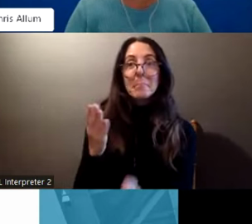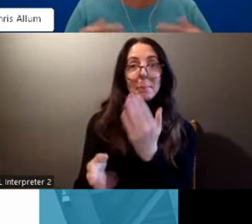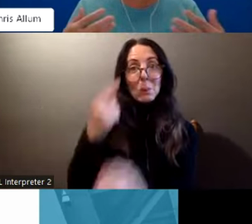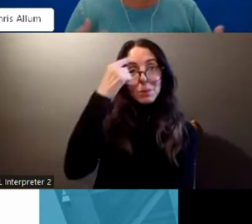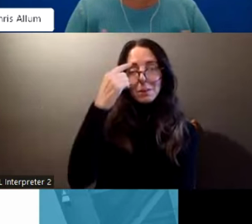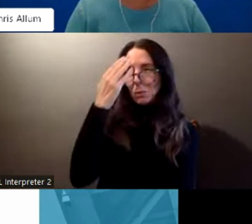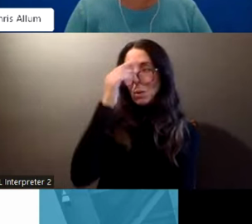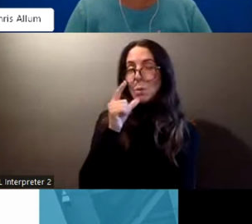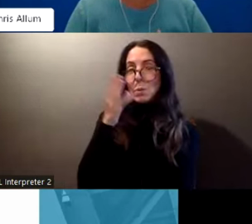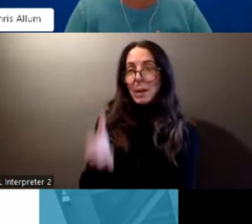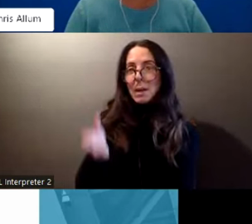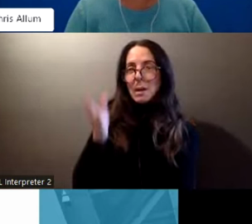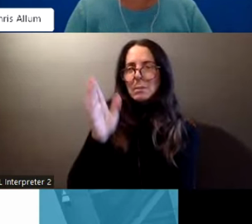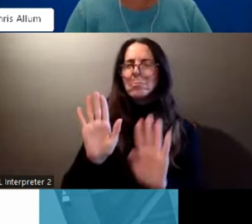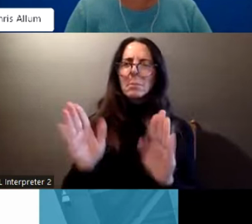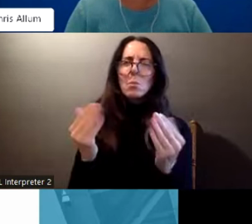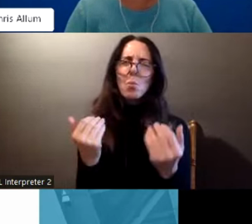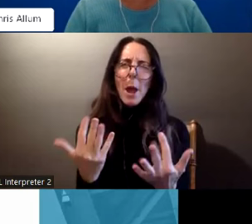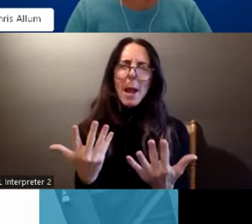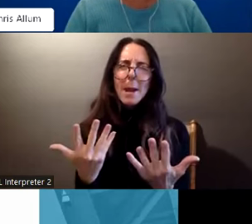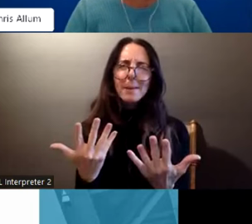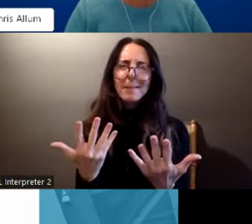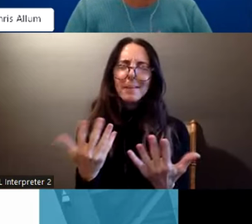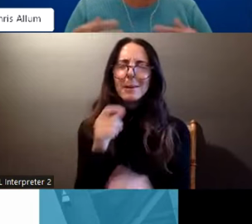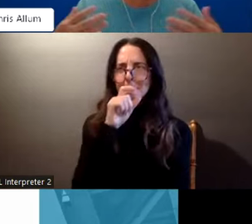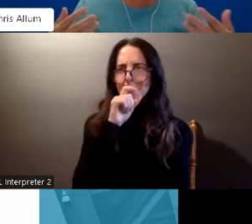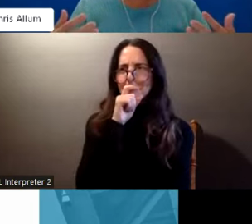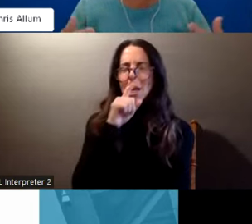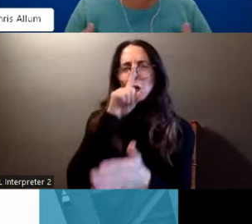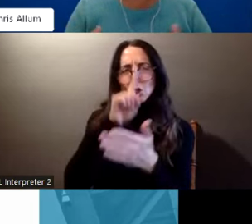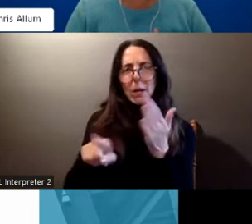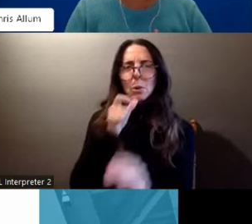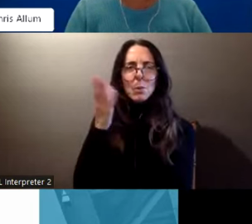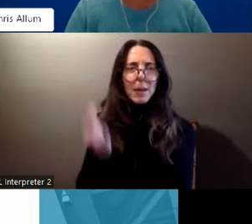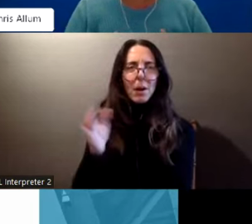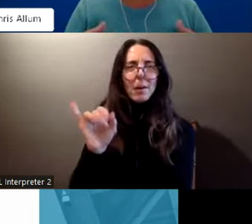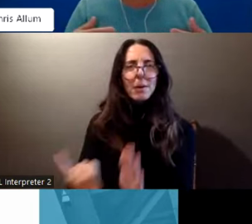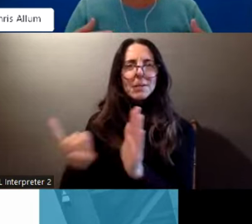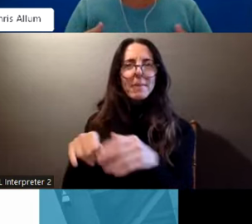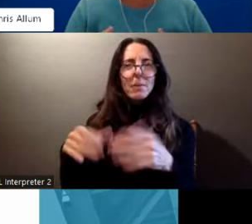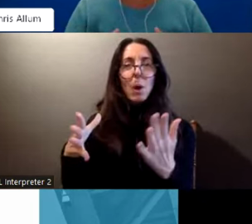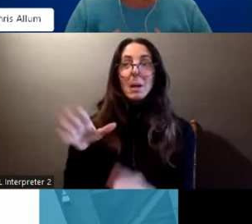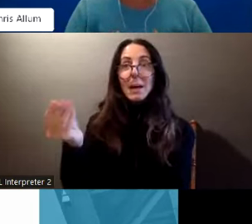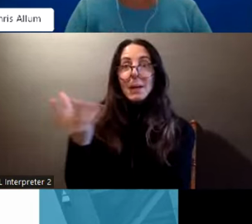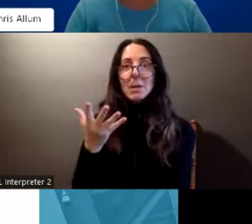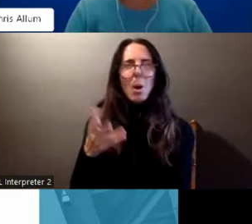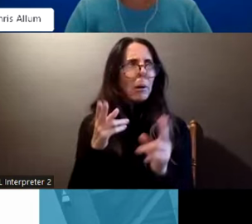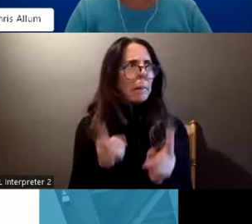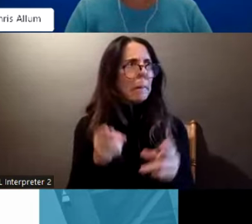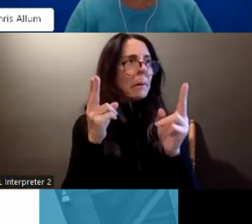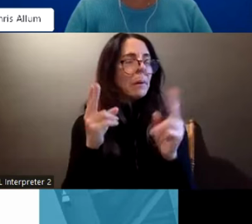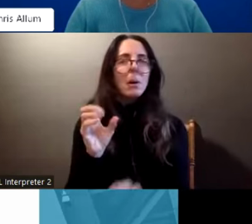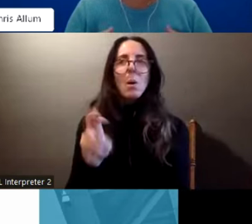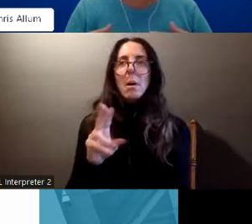verify that person's identity, right? Somebody tells you something is urgent, something is